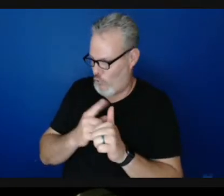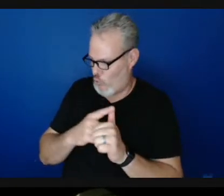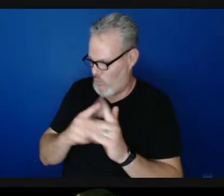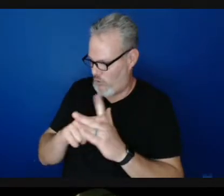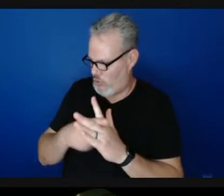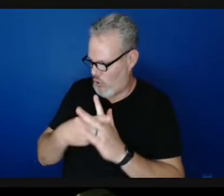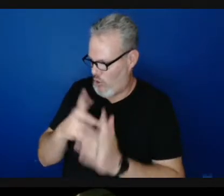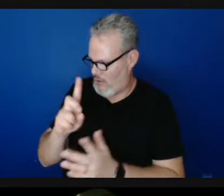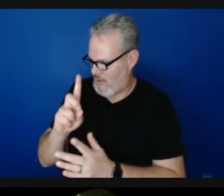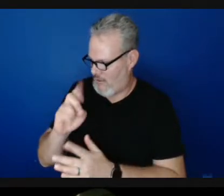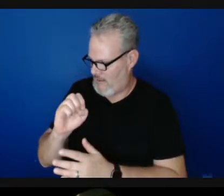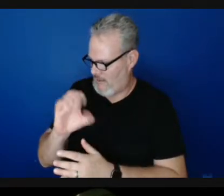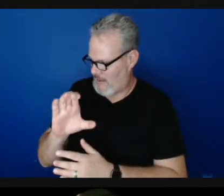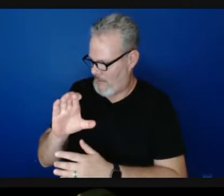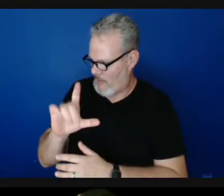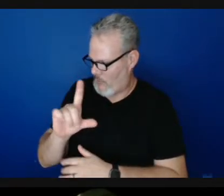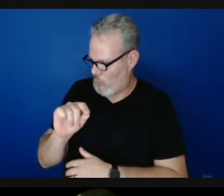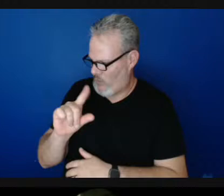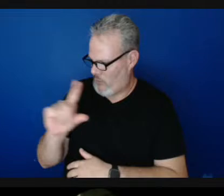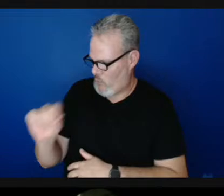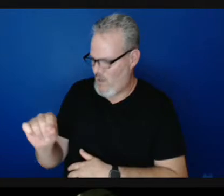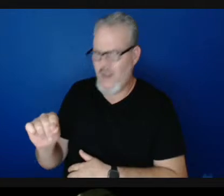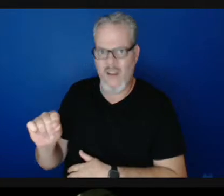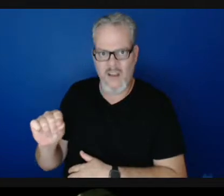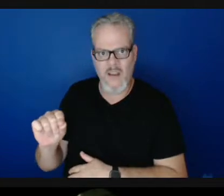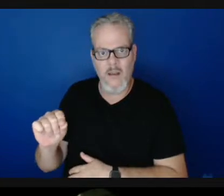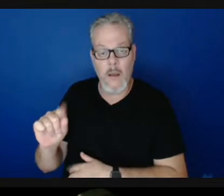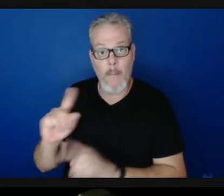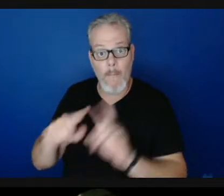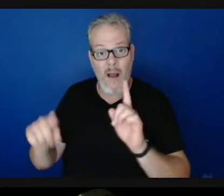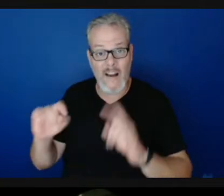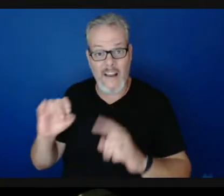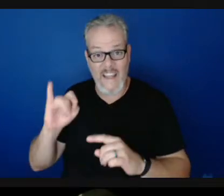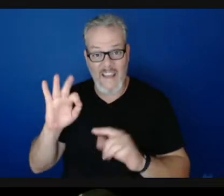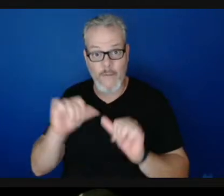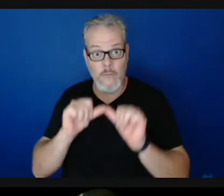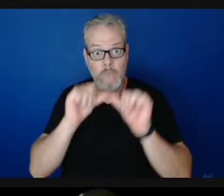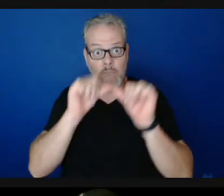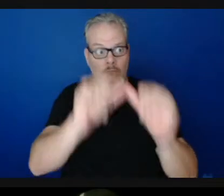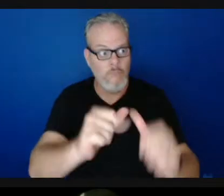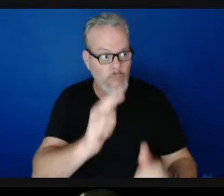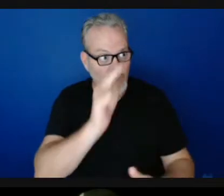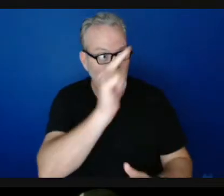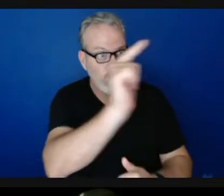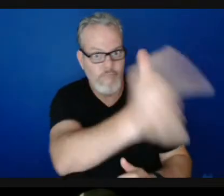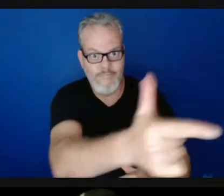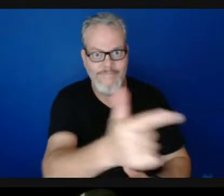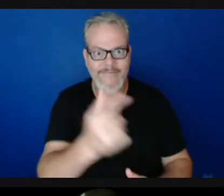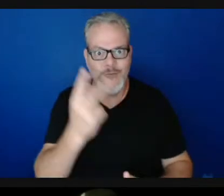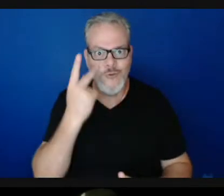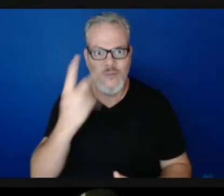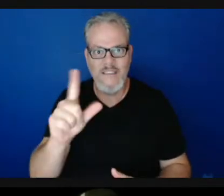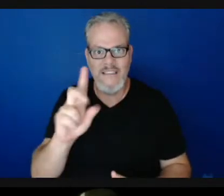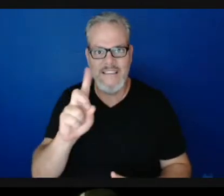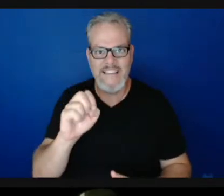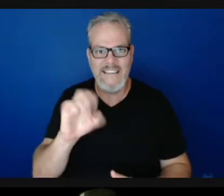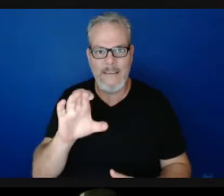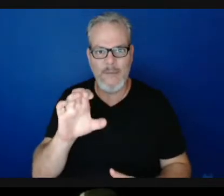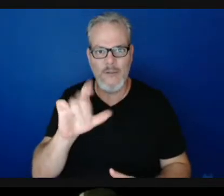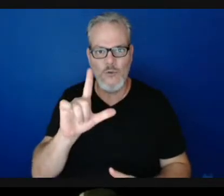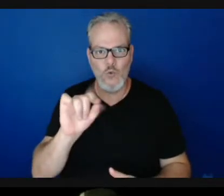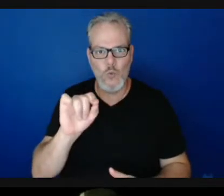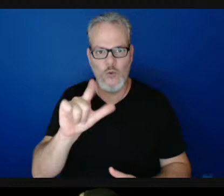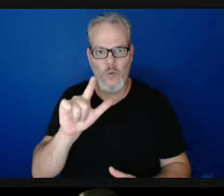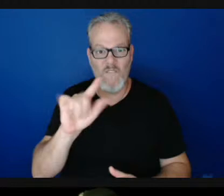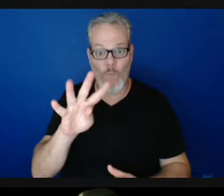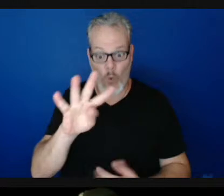2020. If we go to December 2024, that was 9 eruptions in that about 4-year